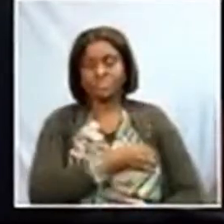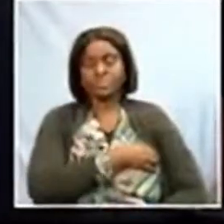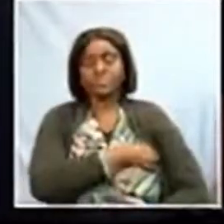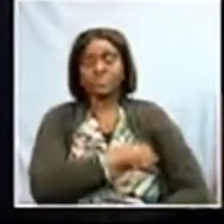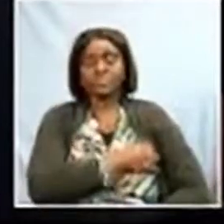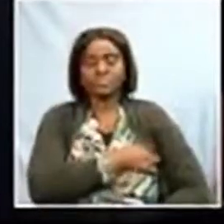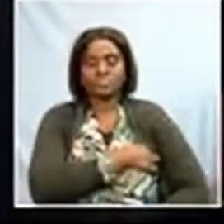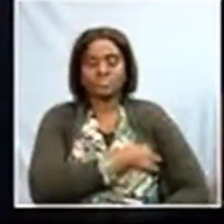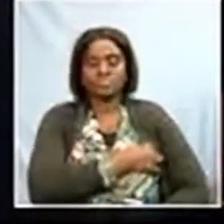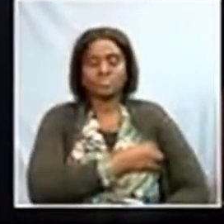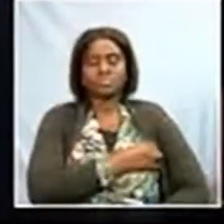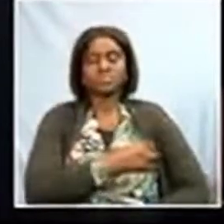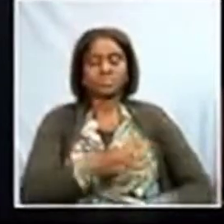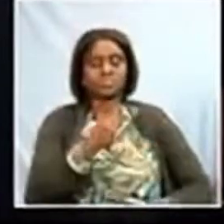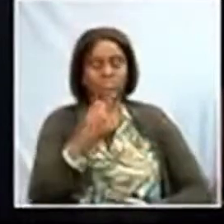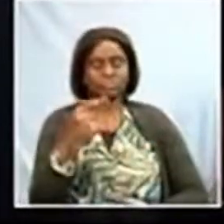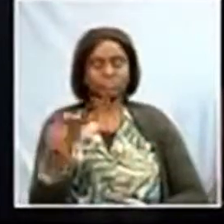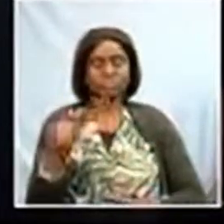goods received